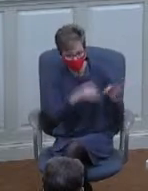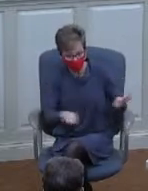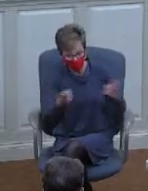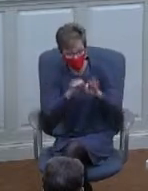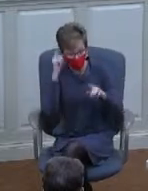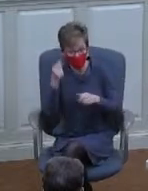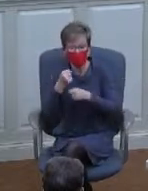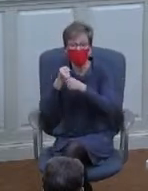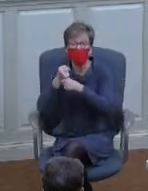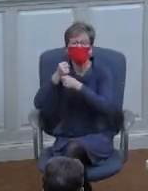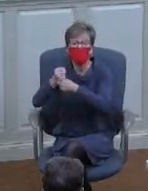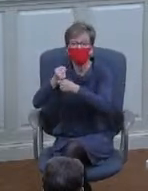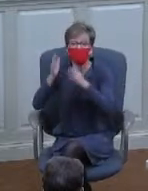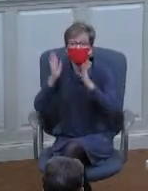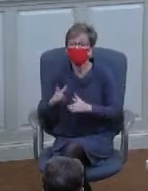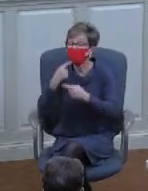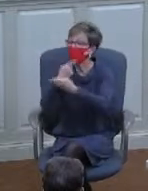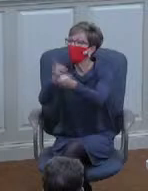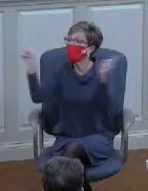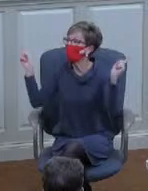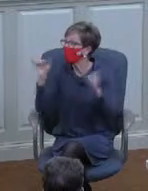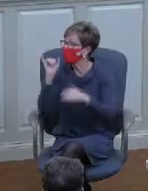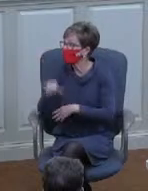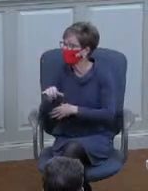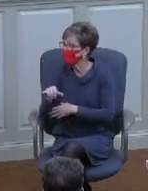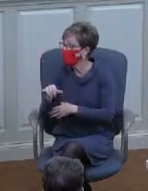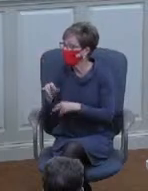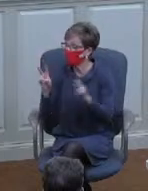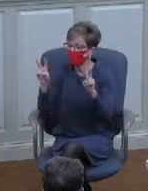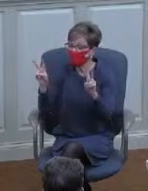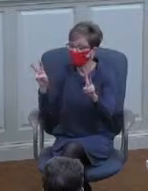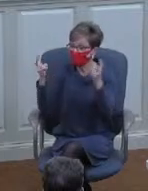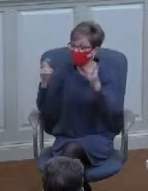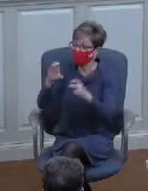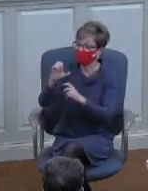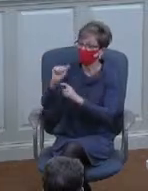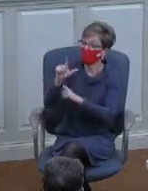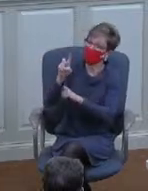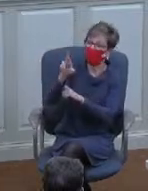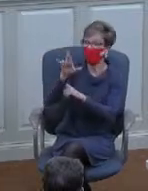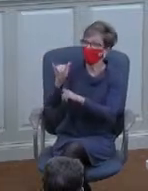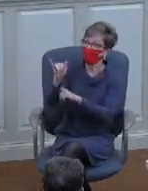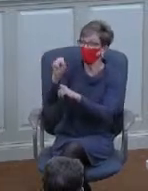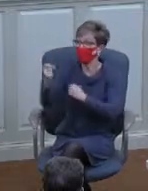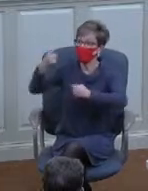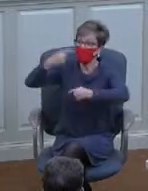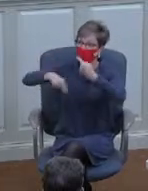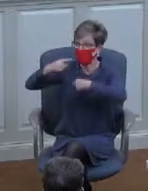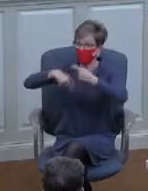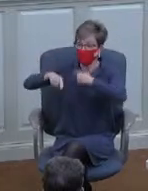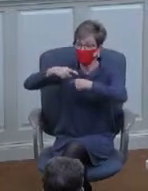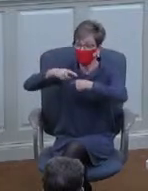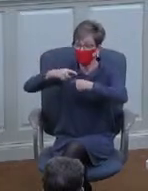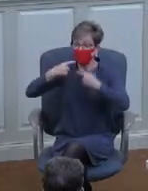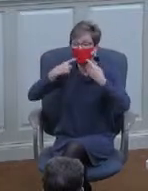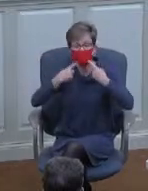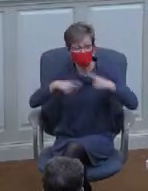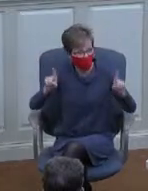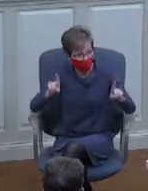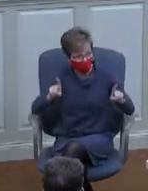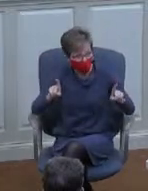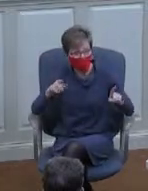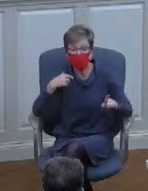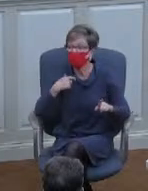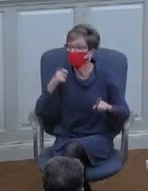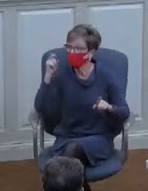to his cohorts that, quote, the cavalry is coming. Finally, we need a basic grounding